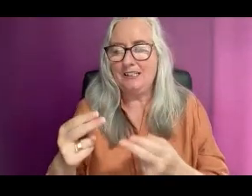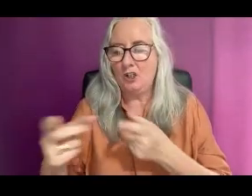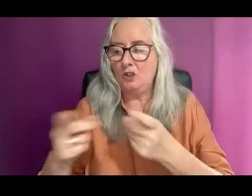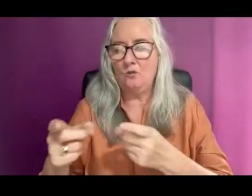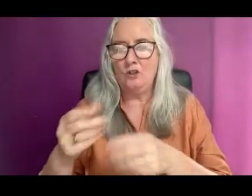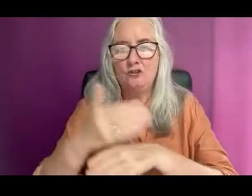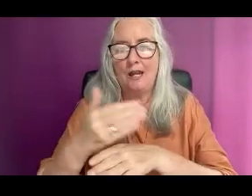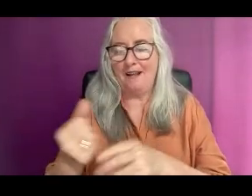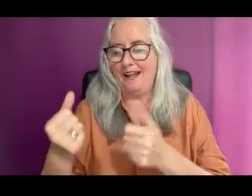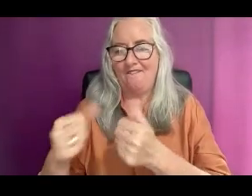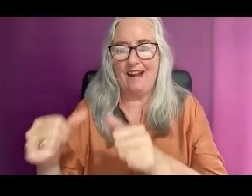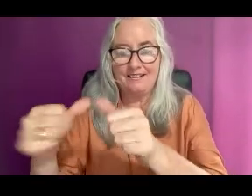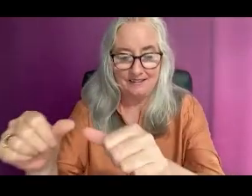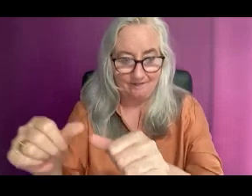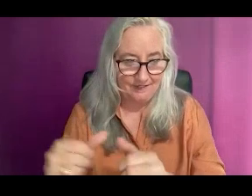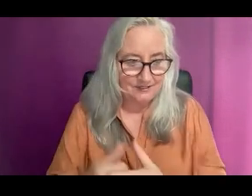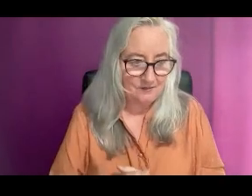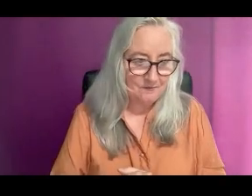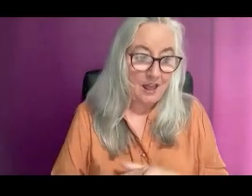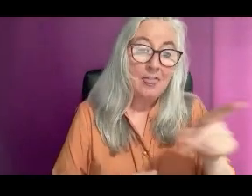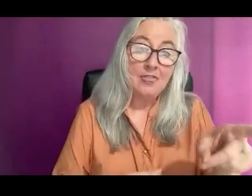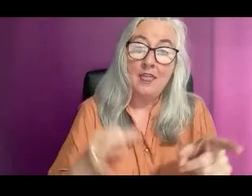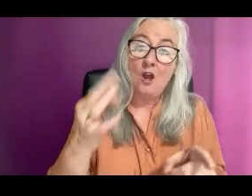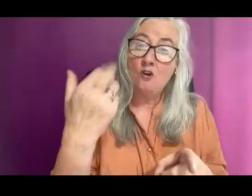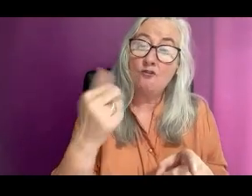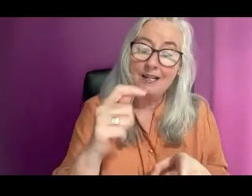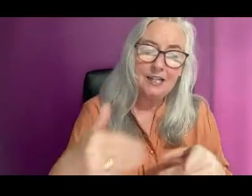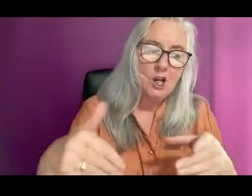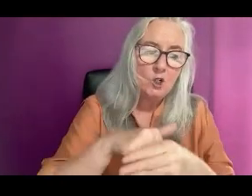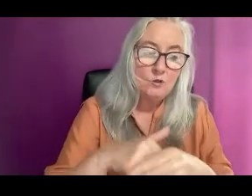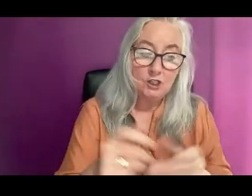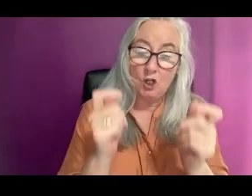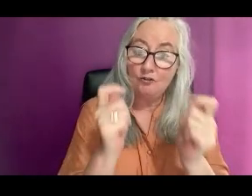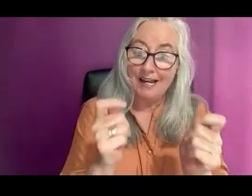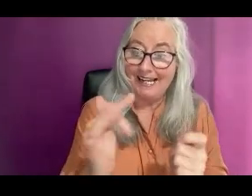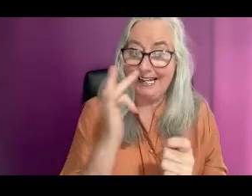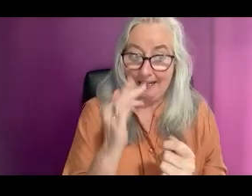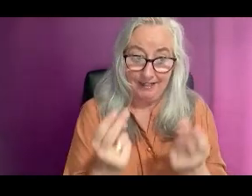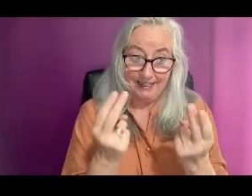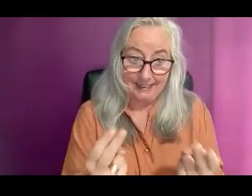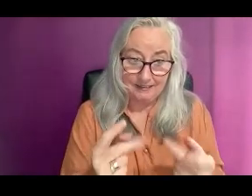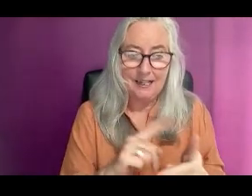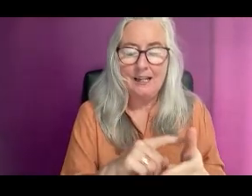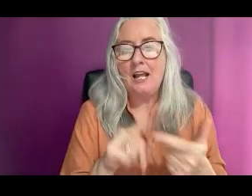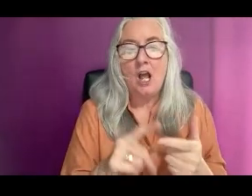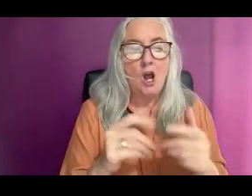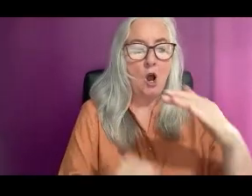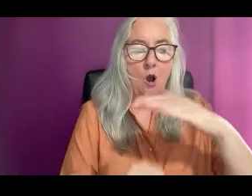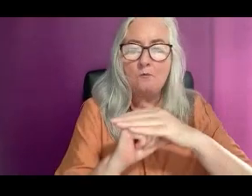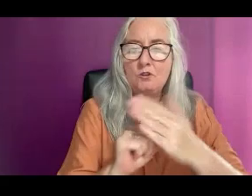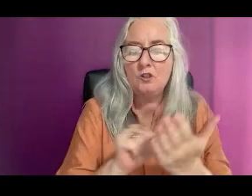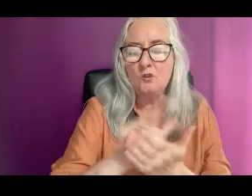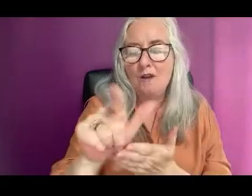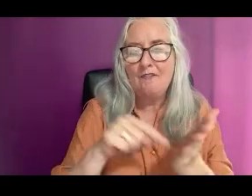effectively. So this grant includes the training if it's needed, and the grant is up to